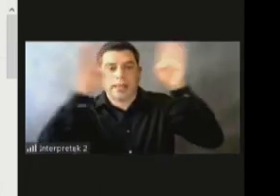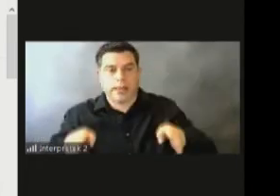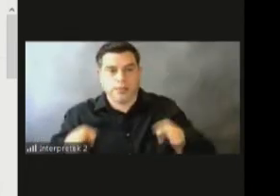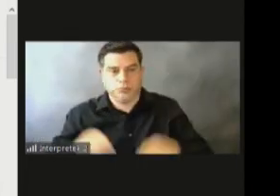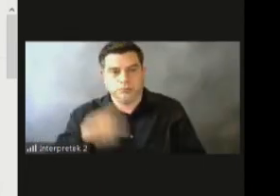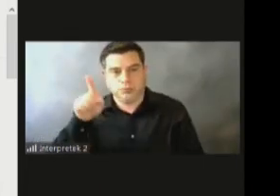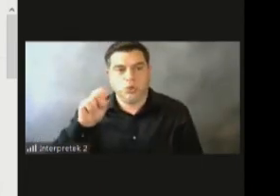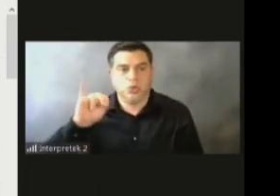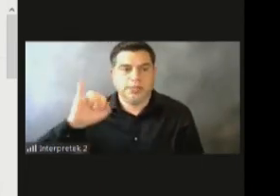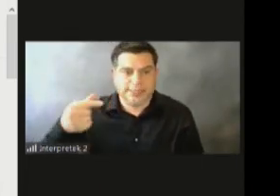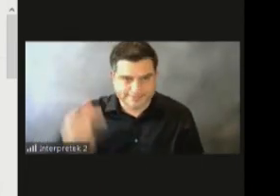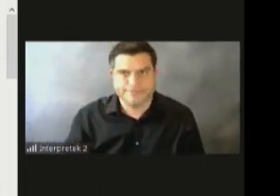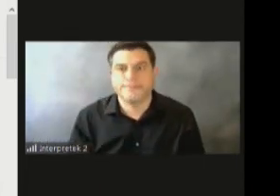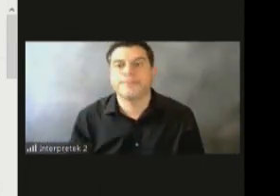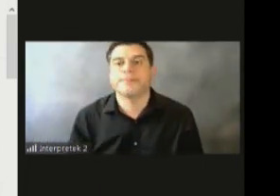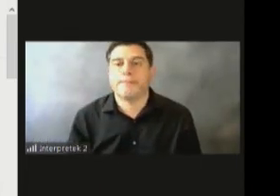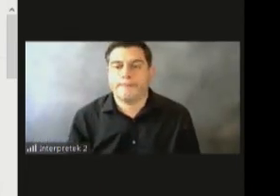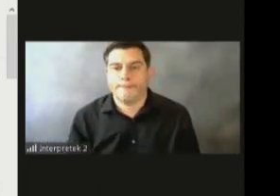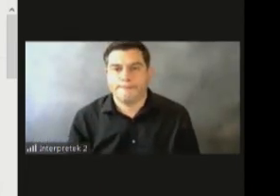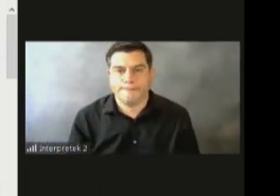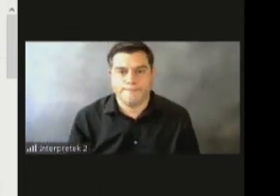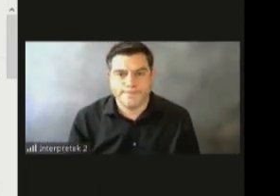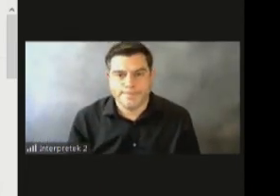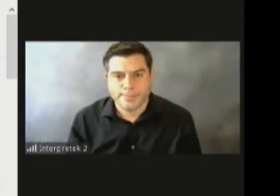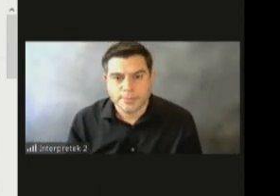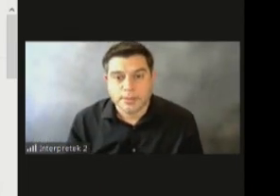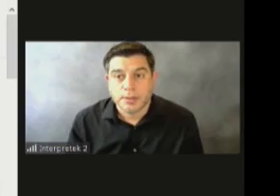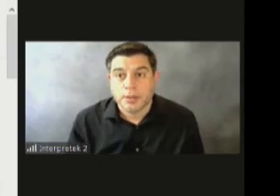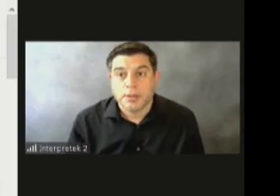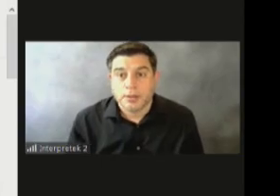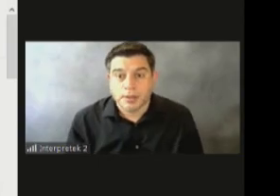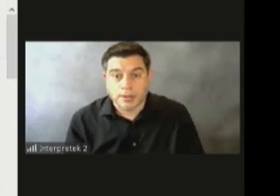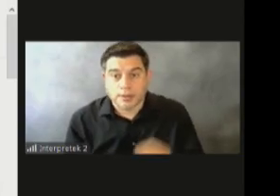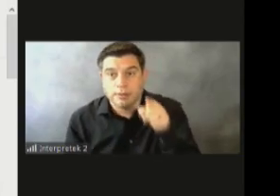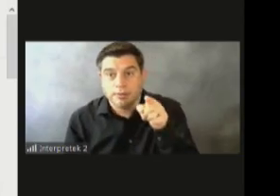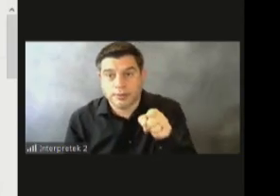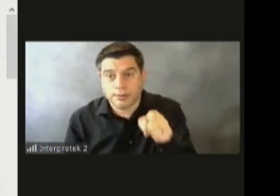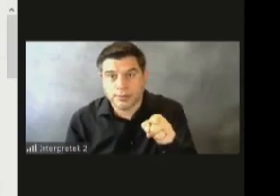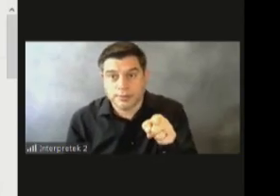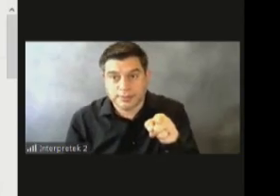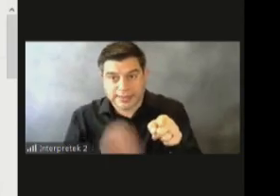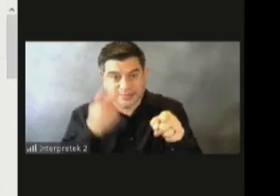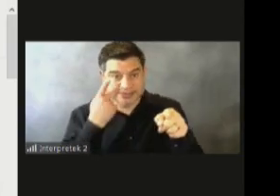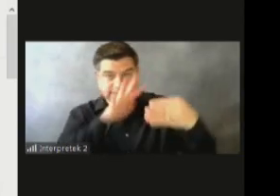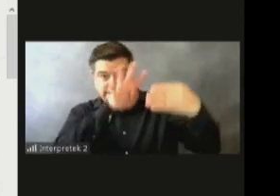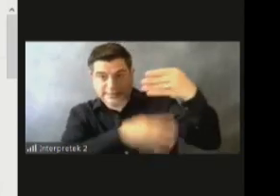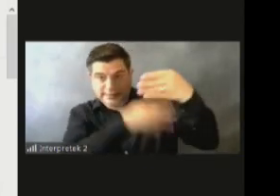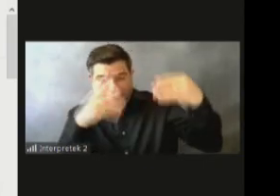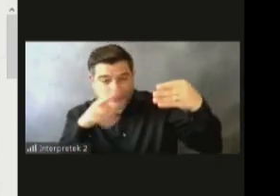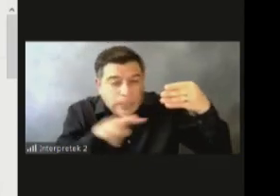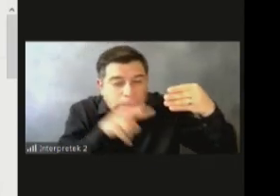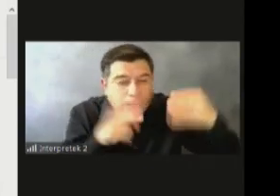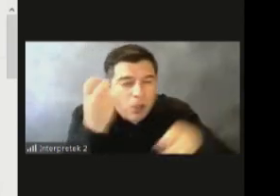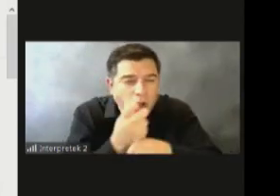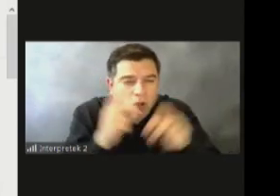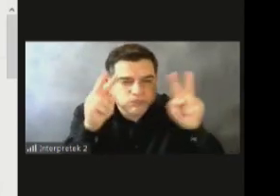So we got, right, so here's a somewhat complicated chart, but you've got, right, affordable housing that's subsidized down the bottom left.